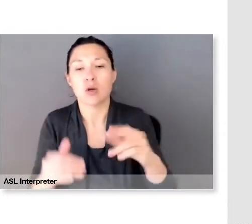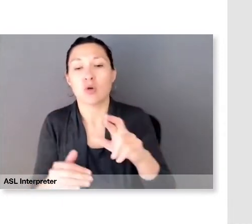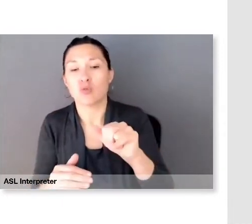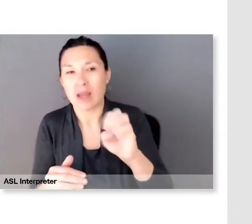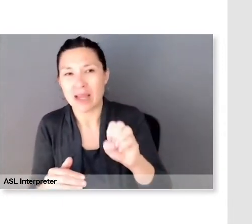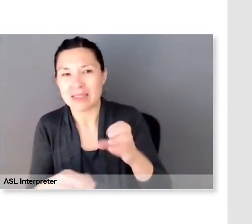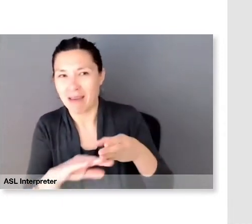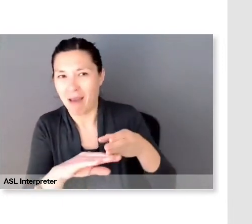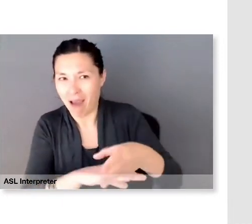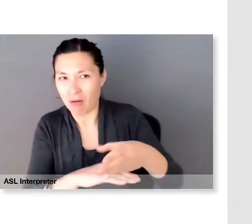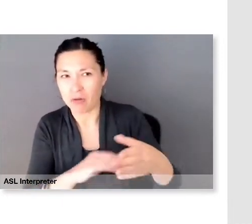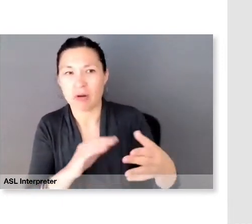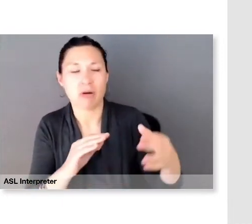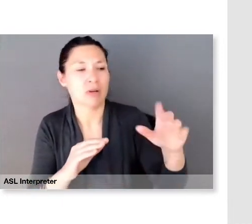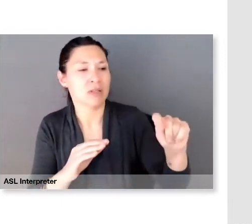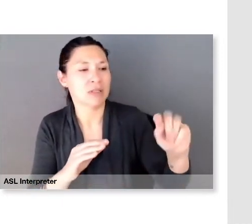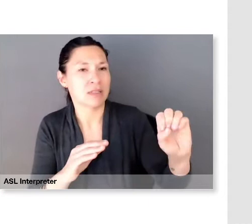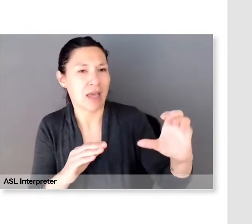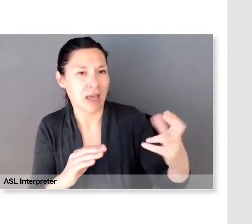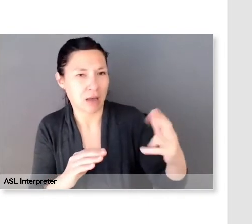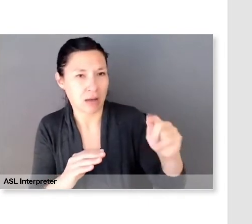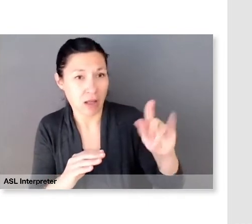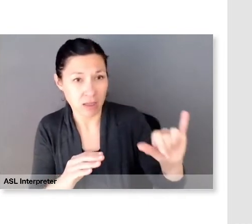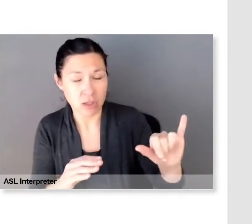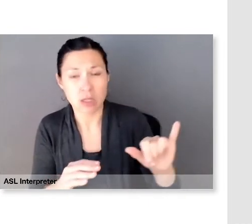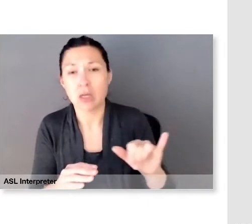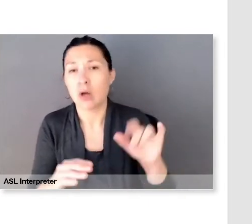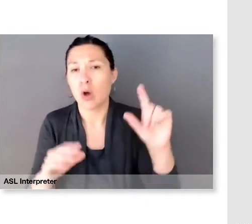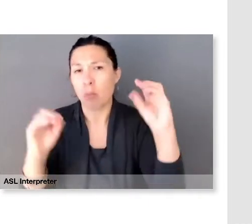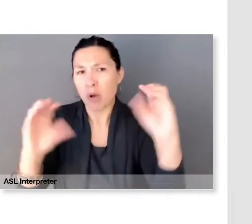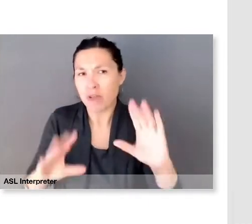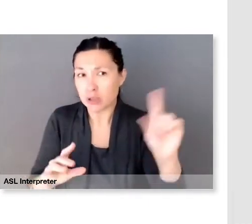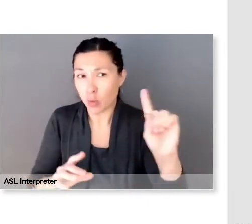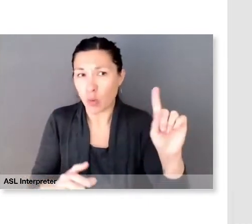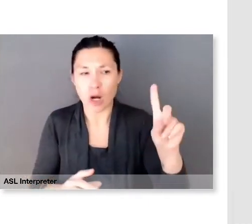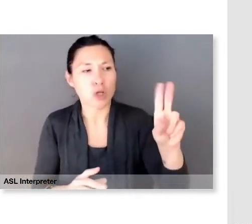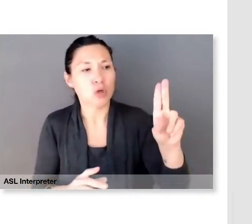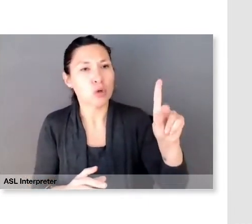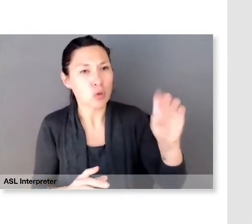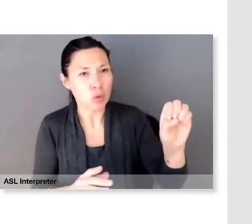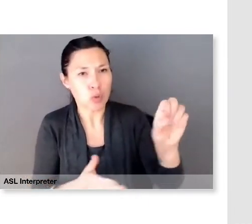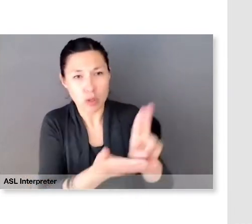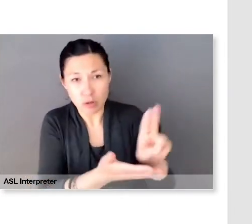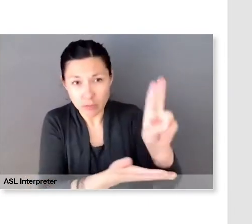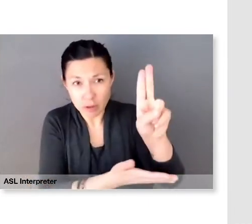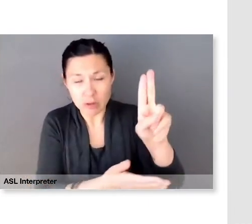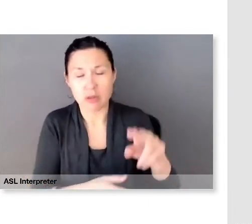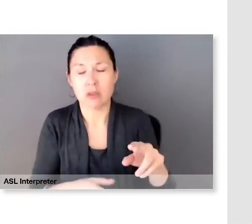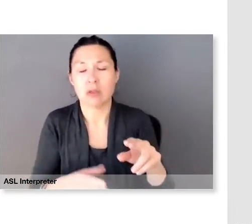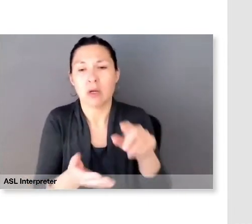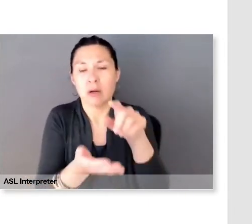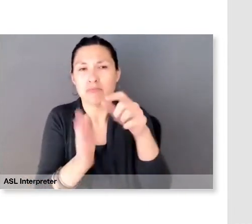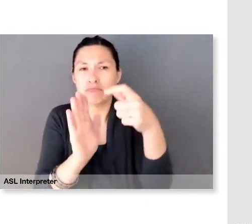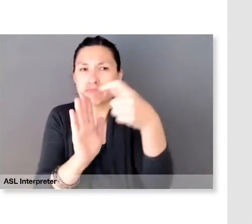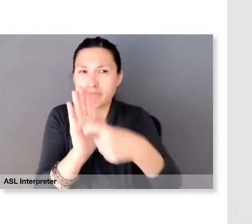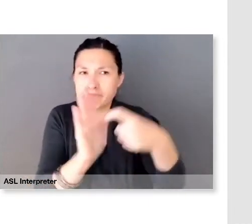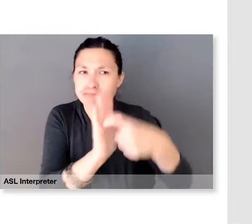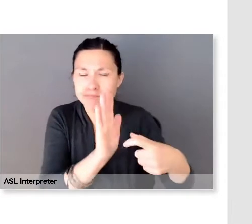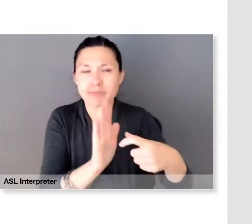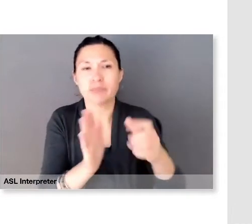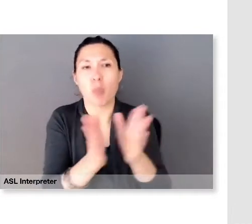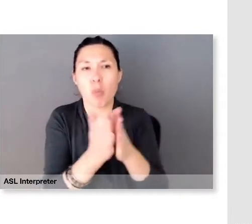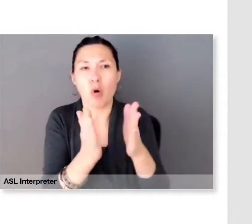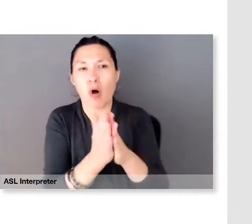She is a professor at Duke University. She's written numerous articles and book chapters, been